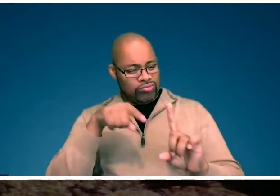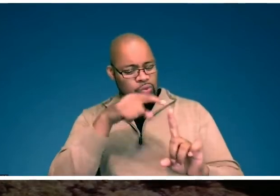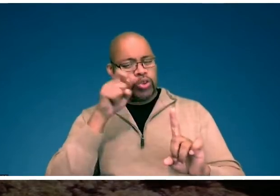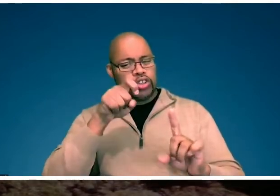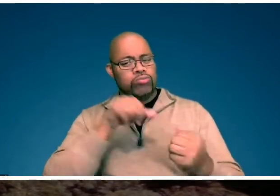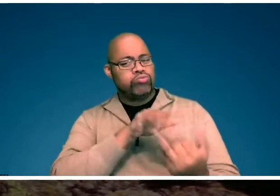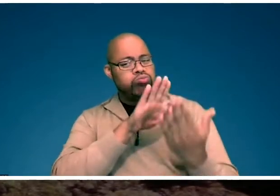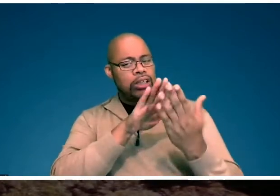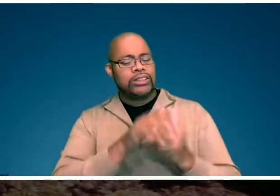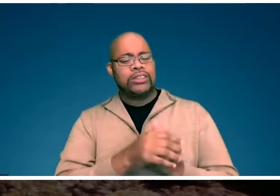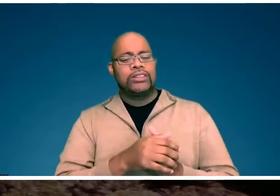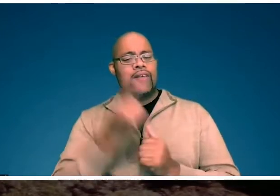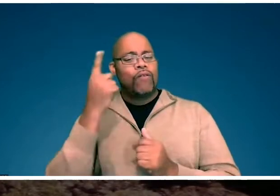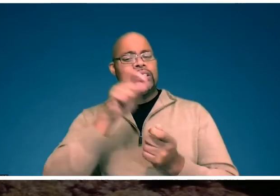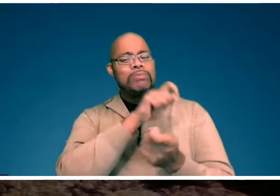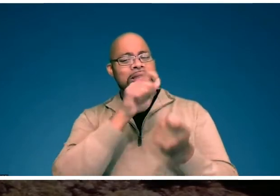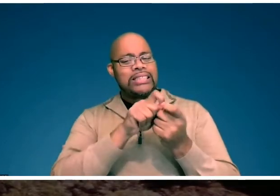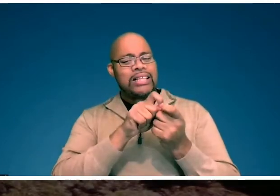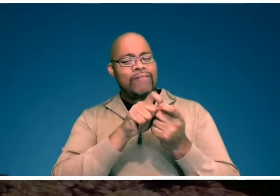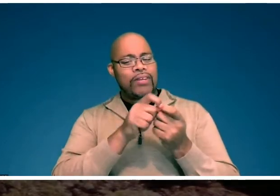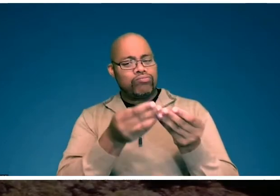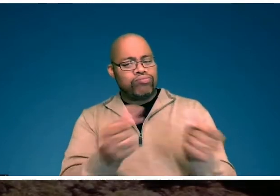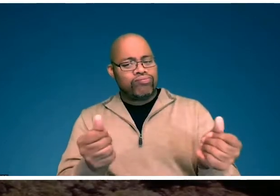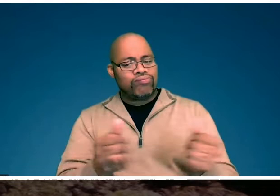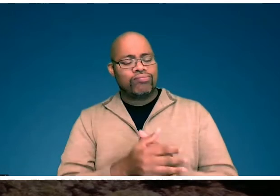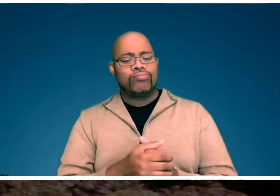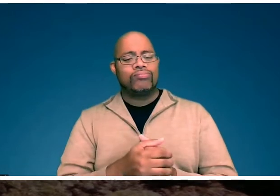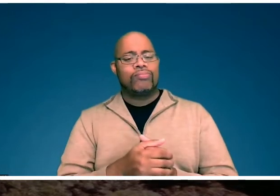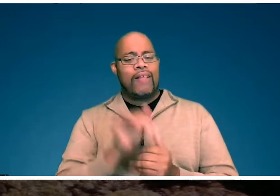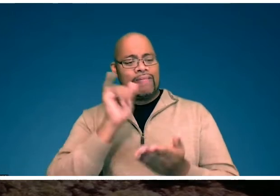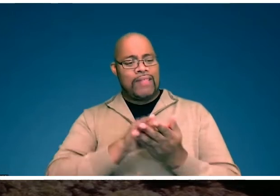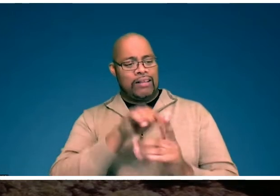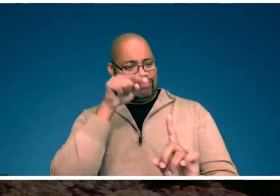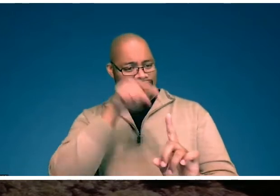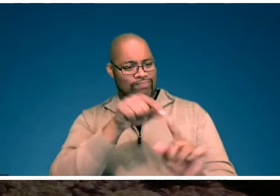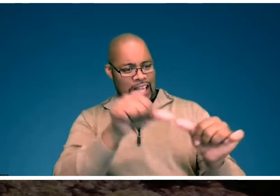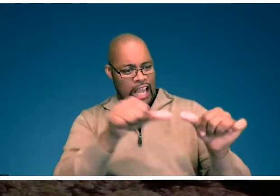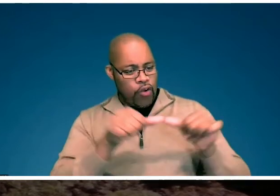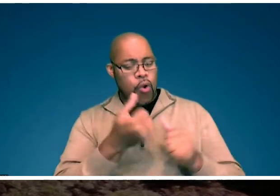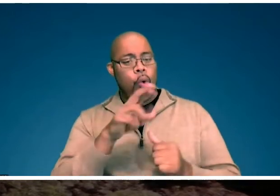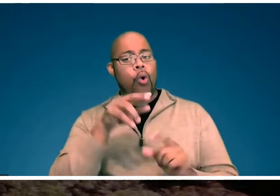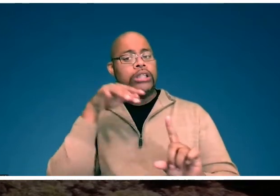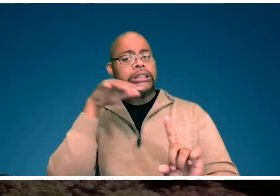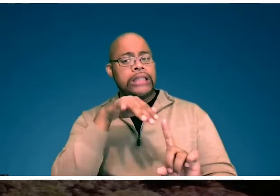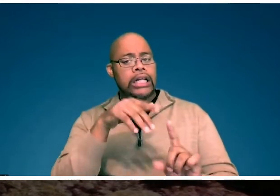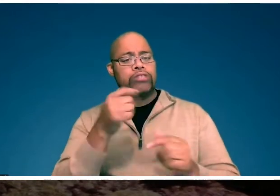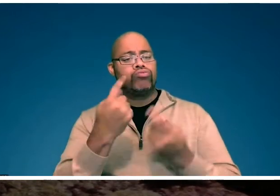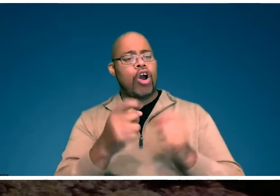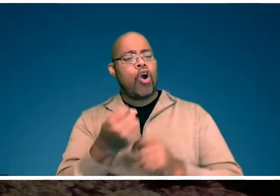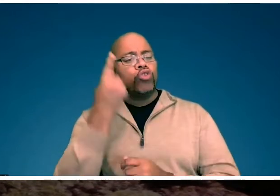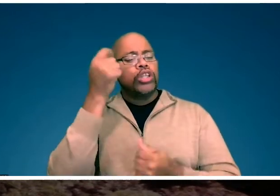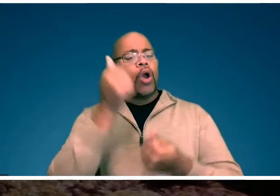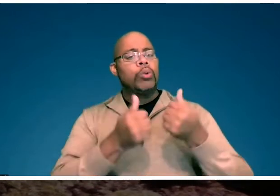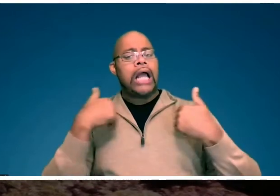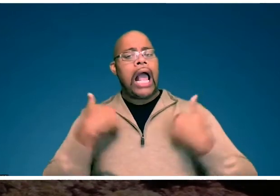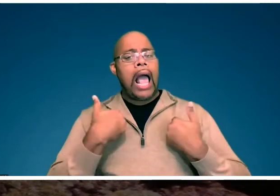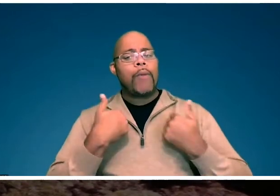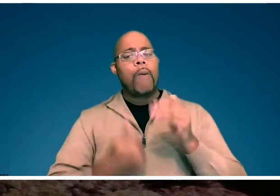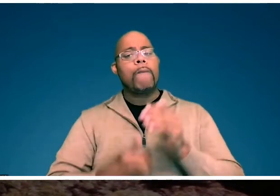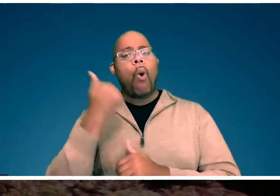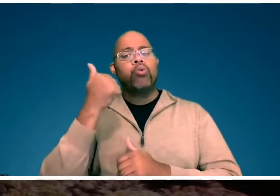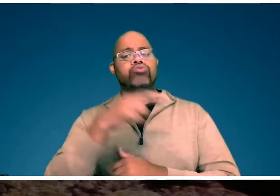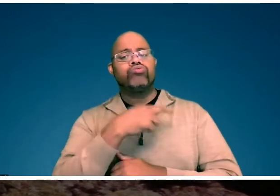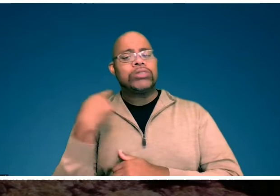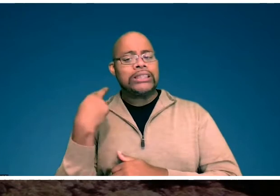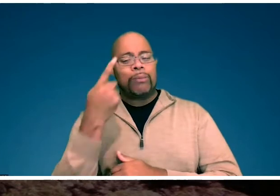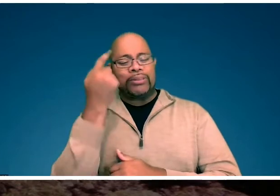concern that we should address for specific remediation of that site, or study to understand which animals are